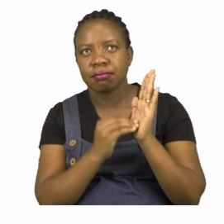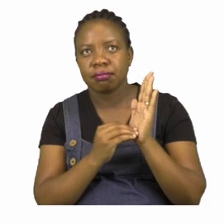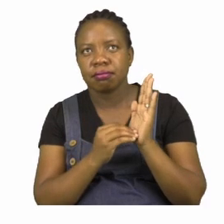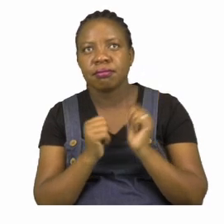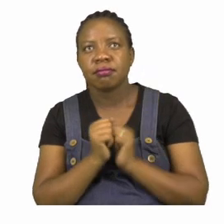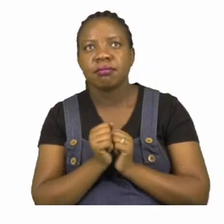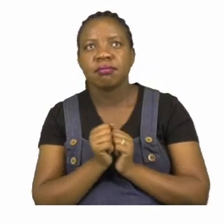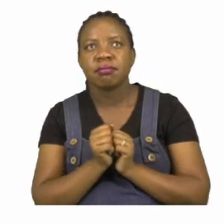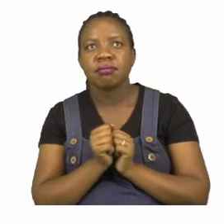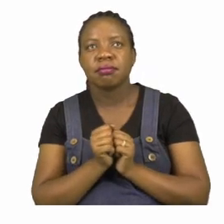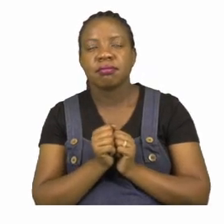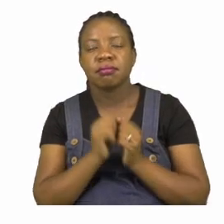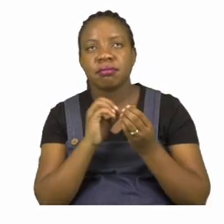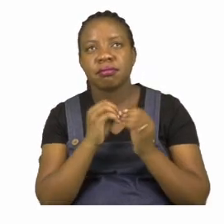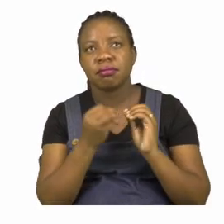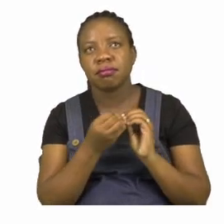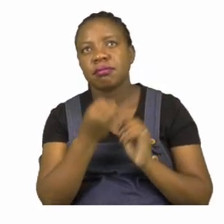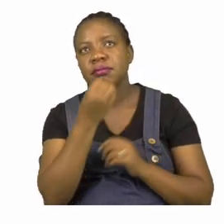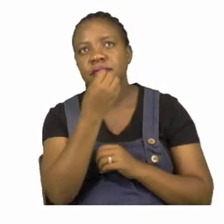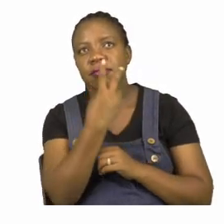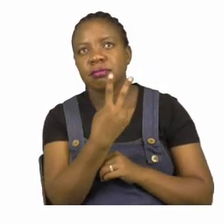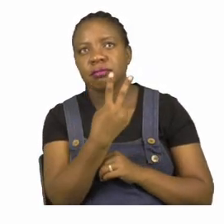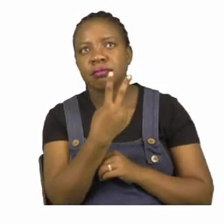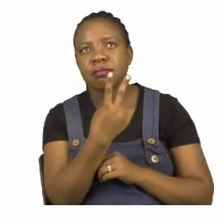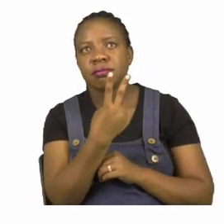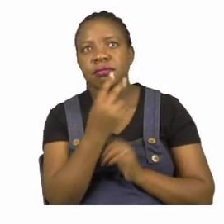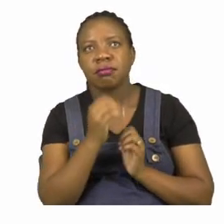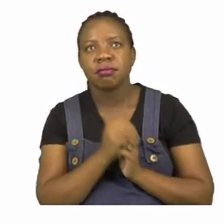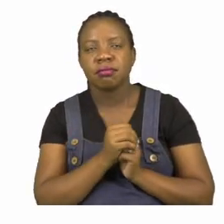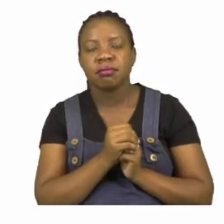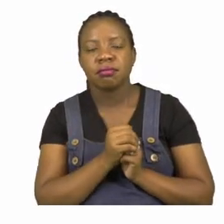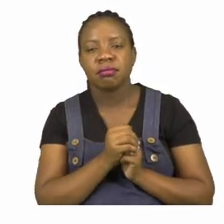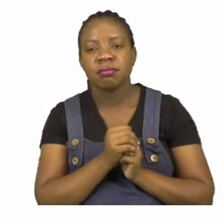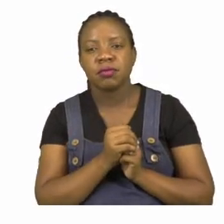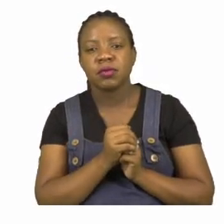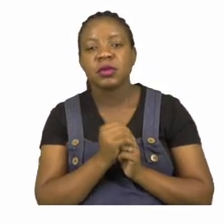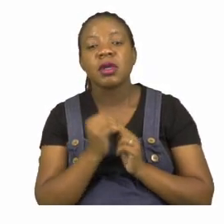From which part does the plant grow?